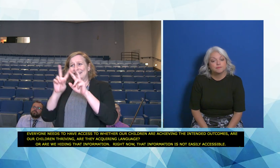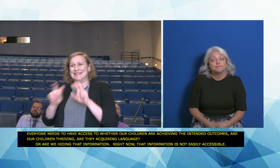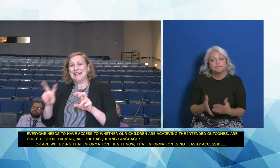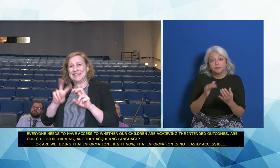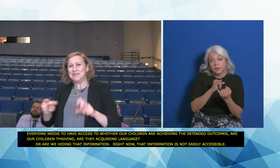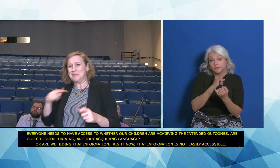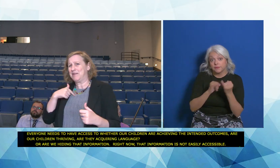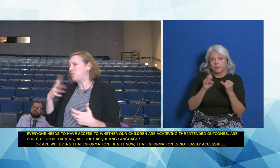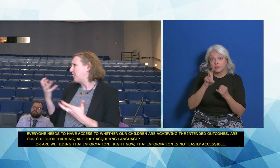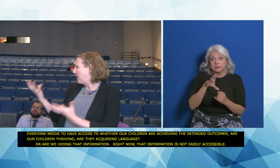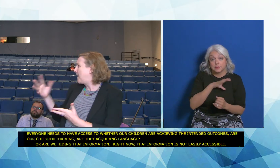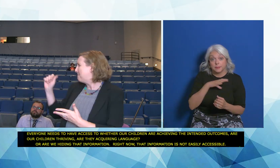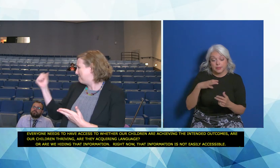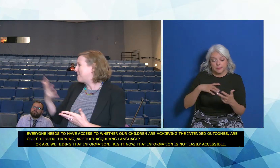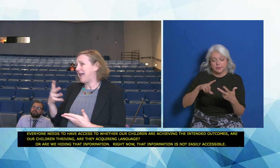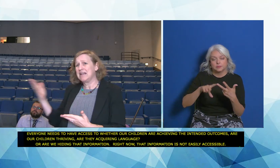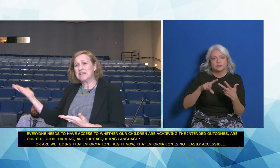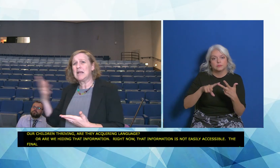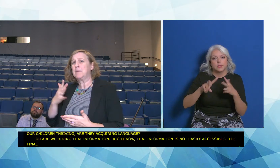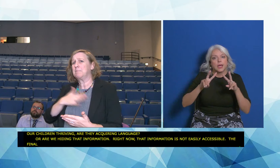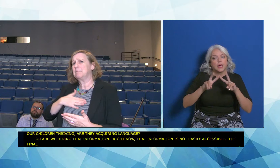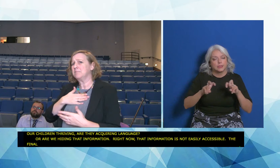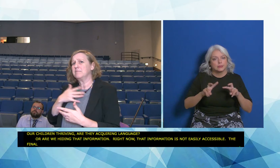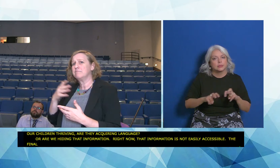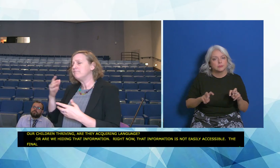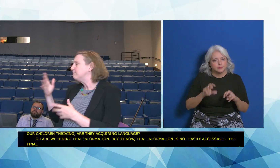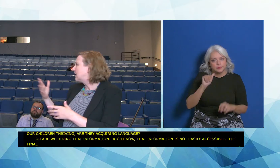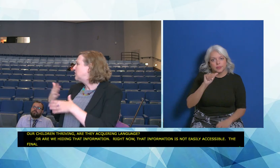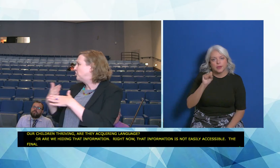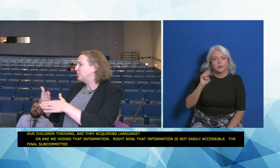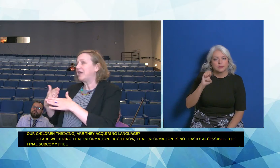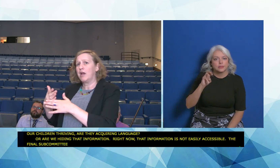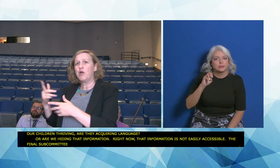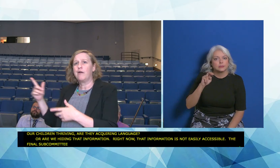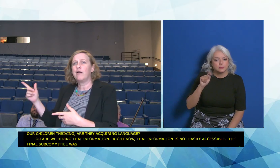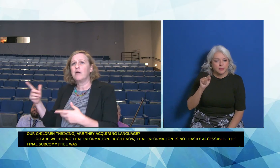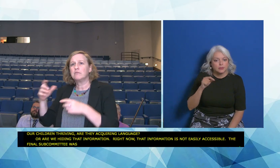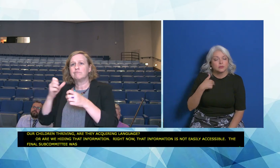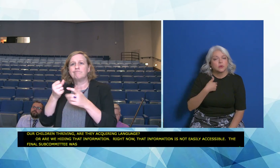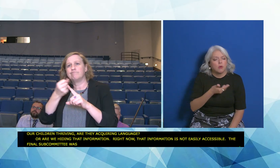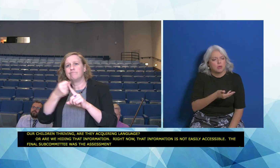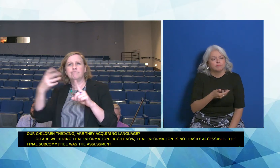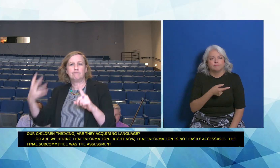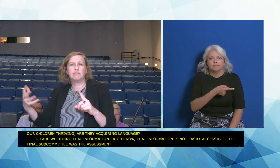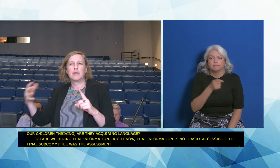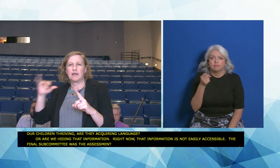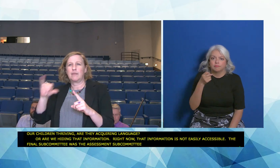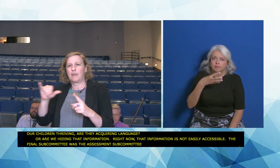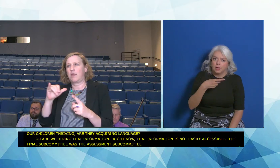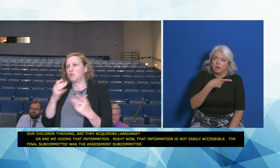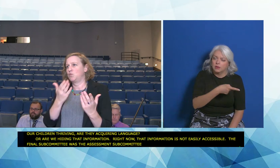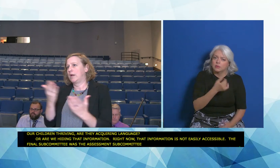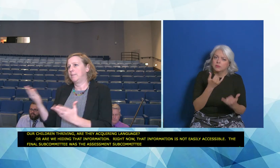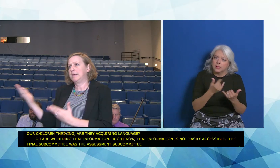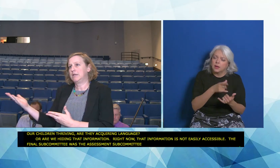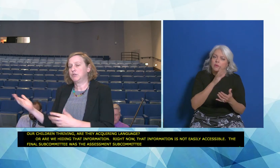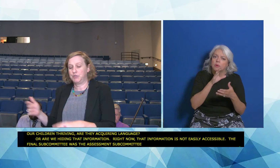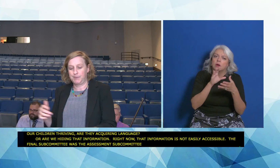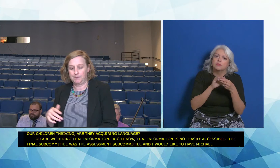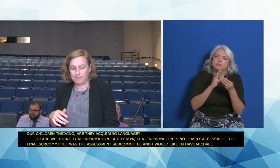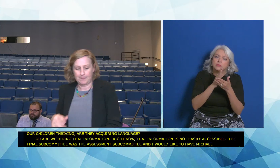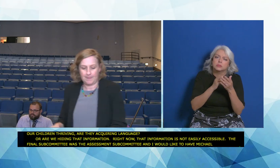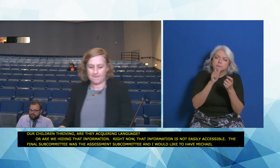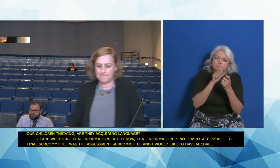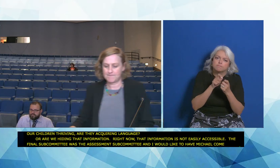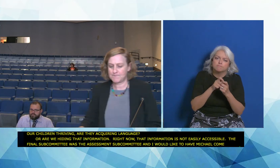The final subcommittee was the assessment subcommittee. And so I'd like to have Michael come and give some